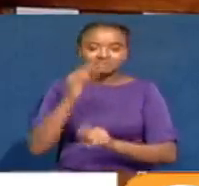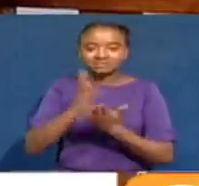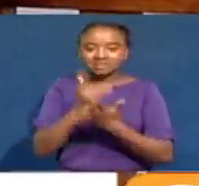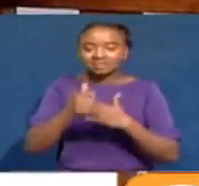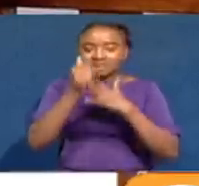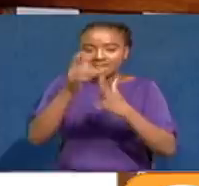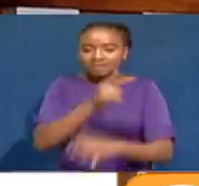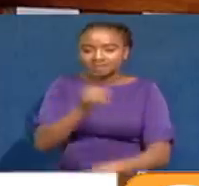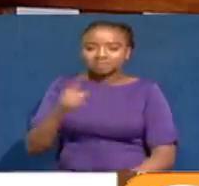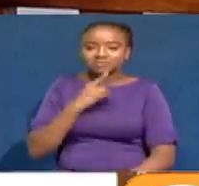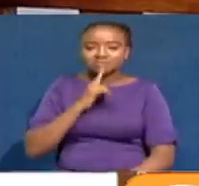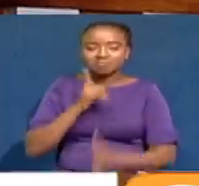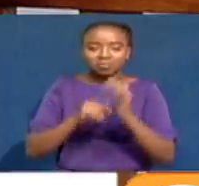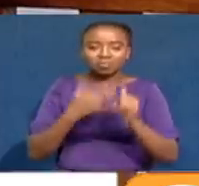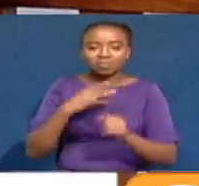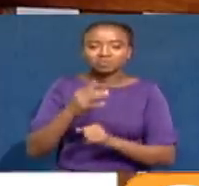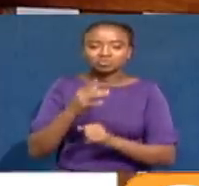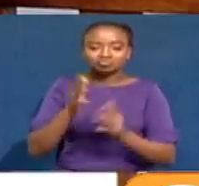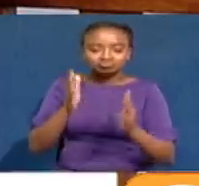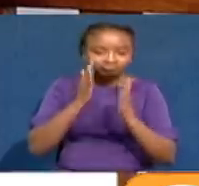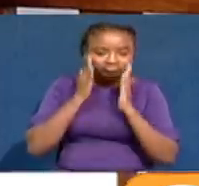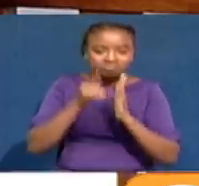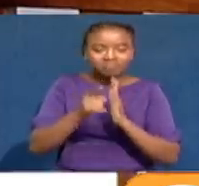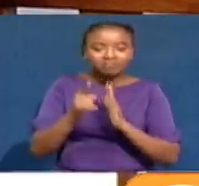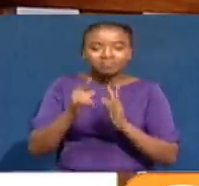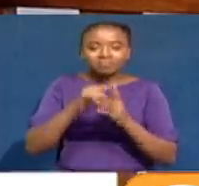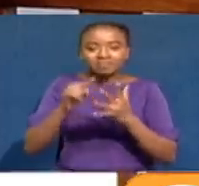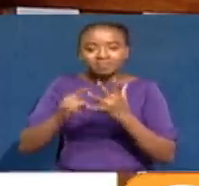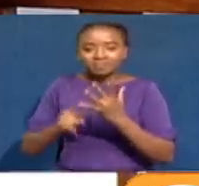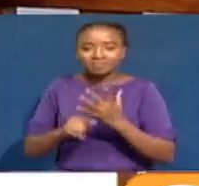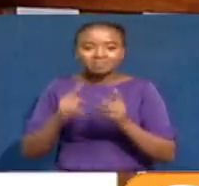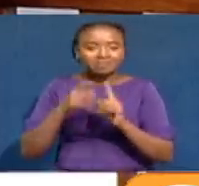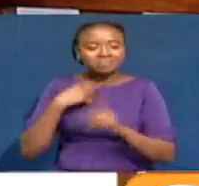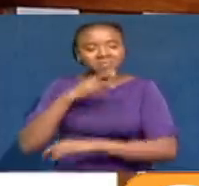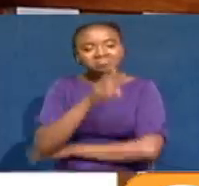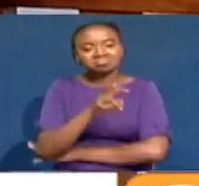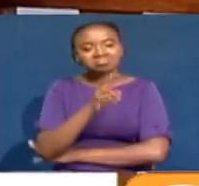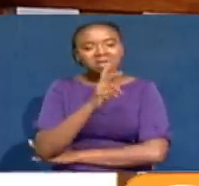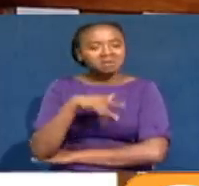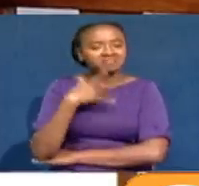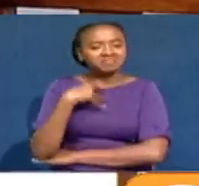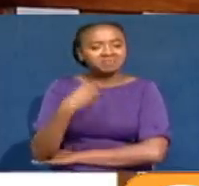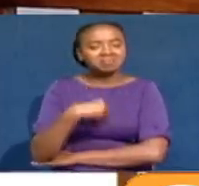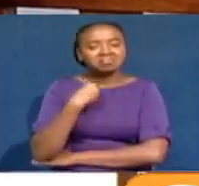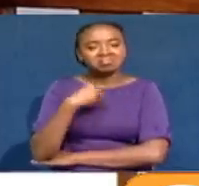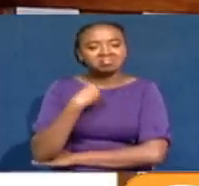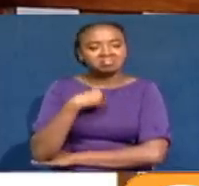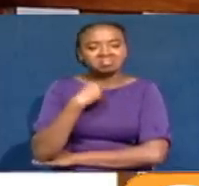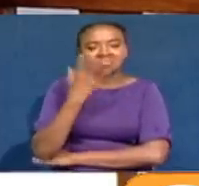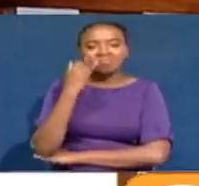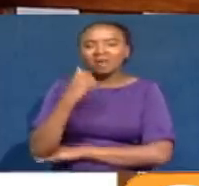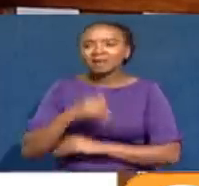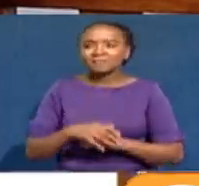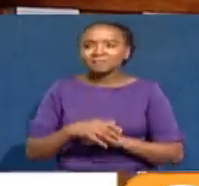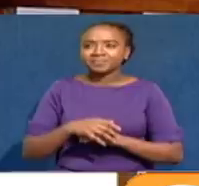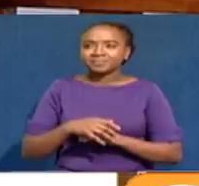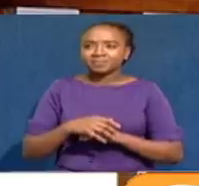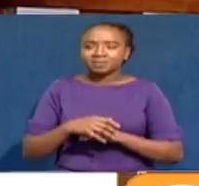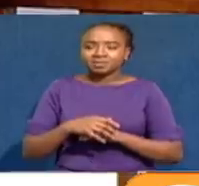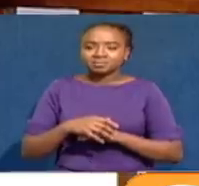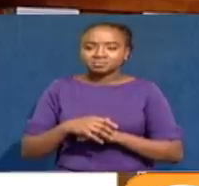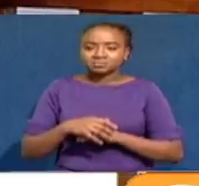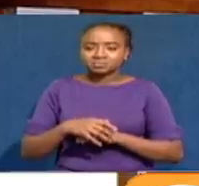are running it. I was with Raila there. And I just looked at them there, and I really pitied him and even prayed for this country. Because if there's